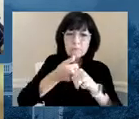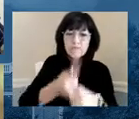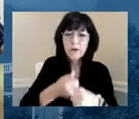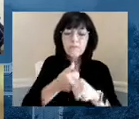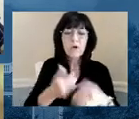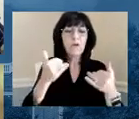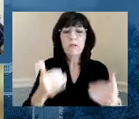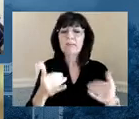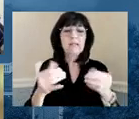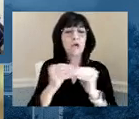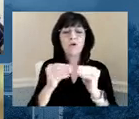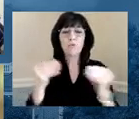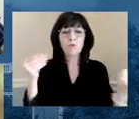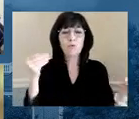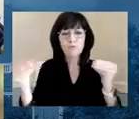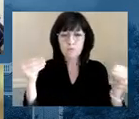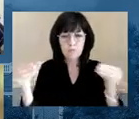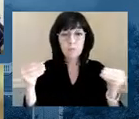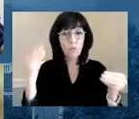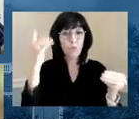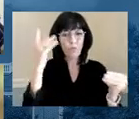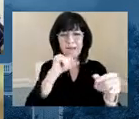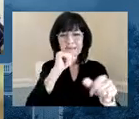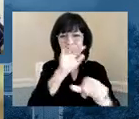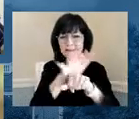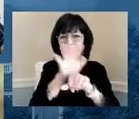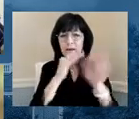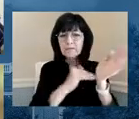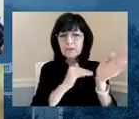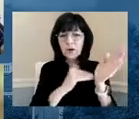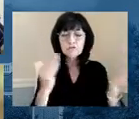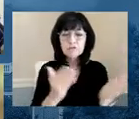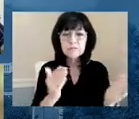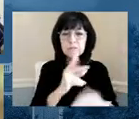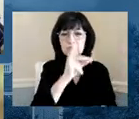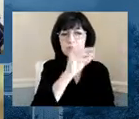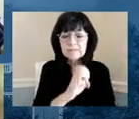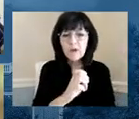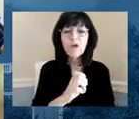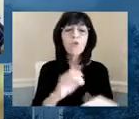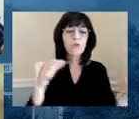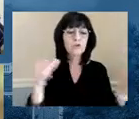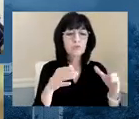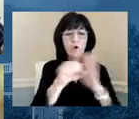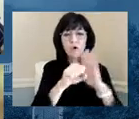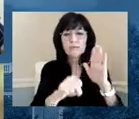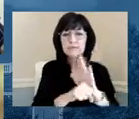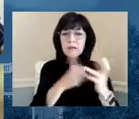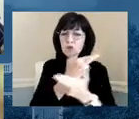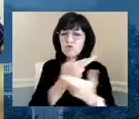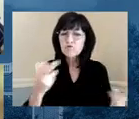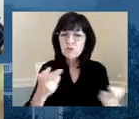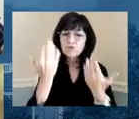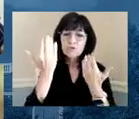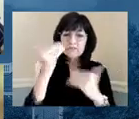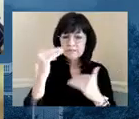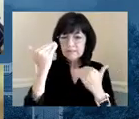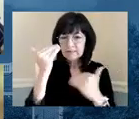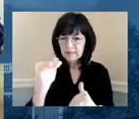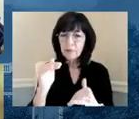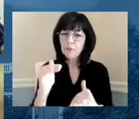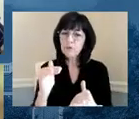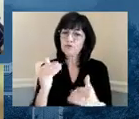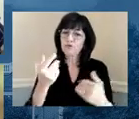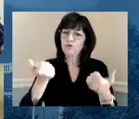access outside our borders as well. And really just, hopefully making the best of a terrible situation and trying to learn something through